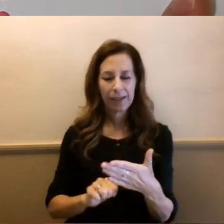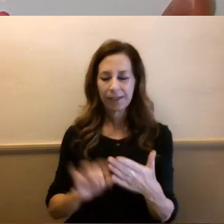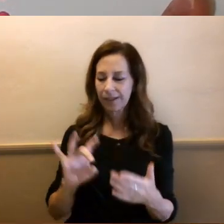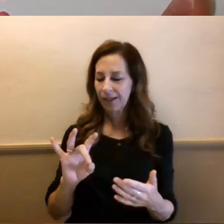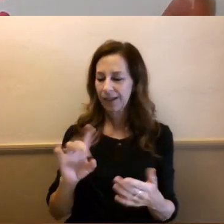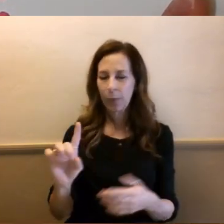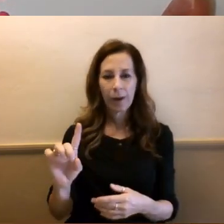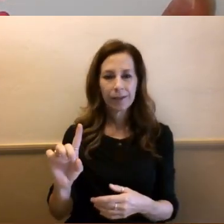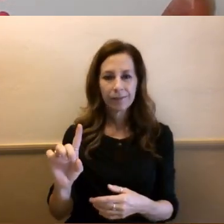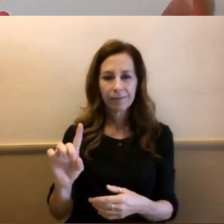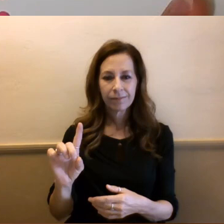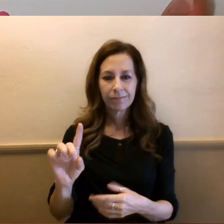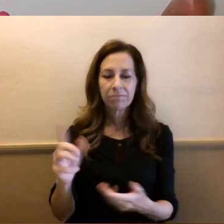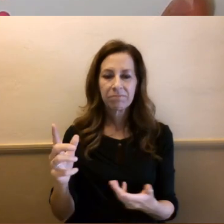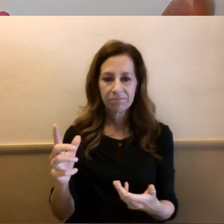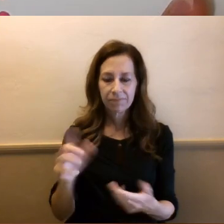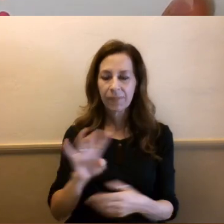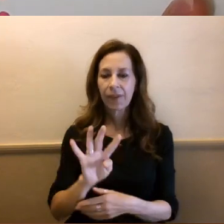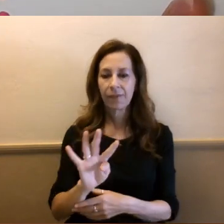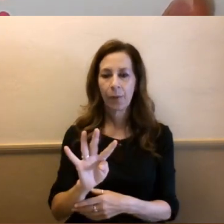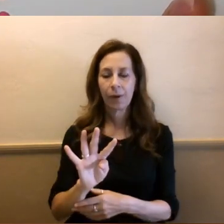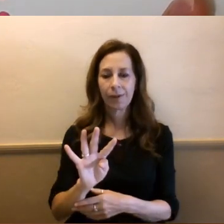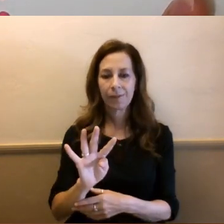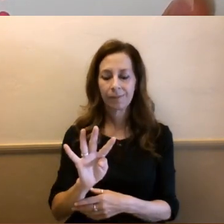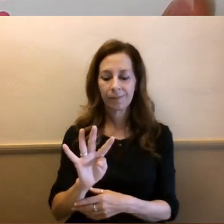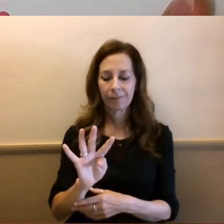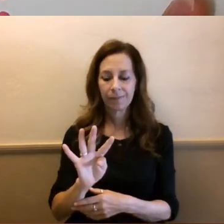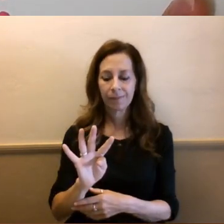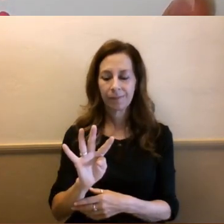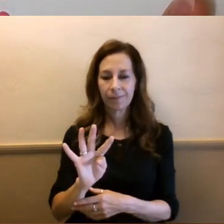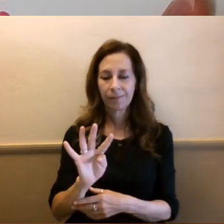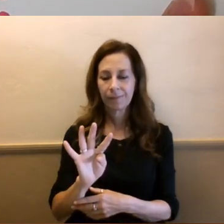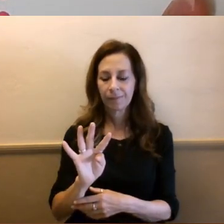minus 81. So